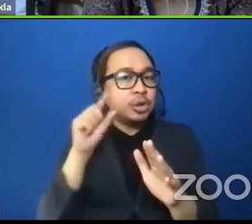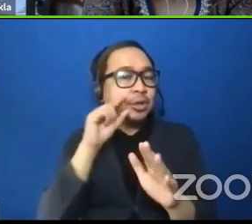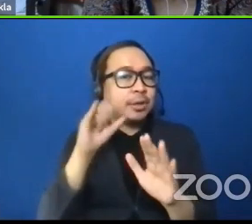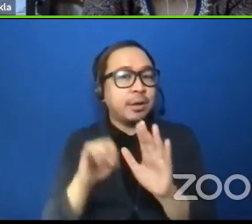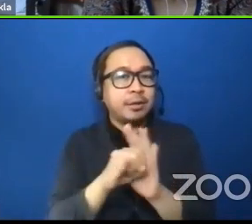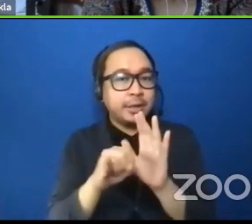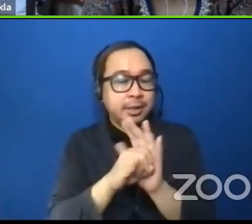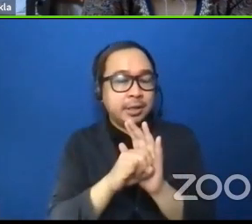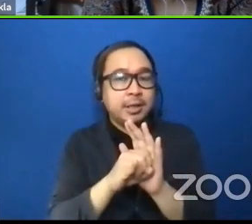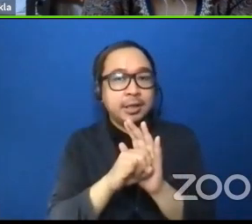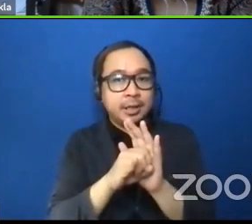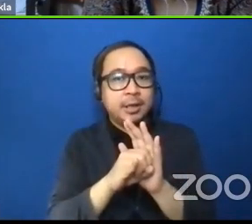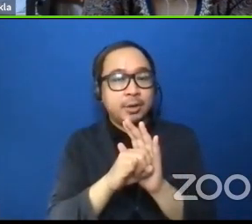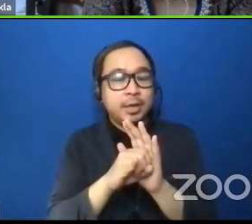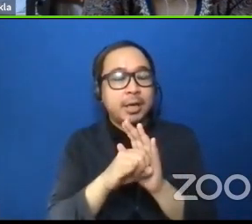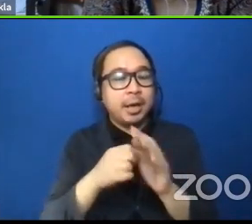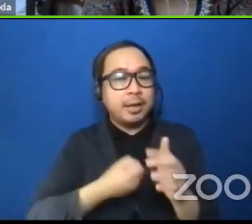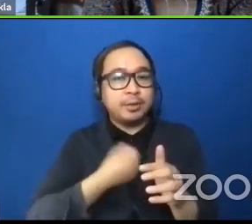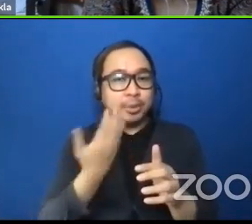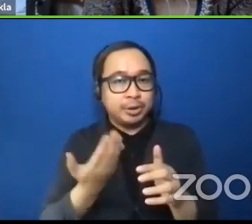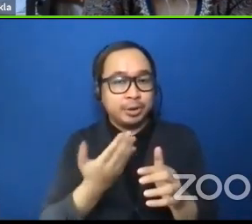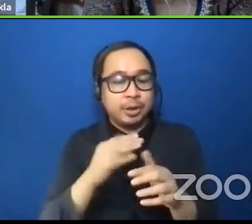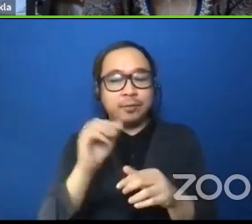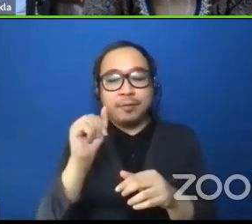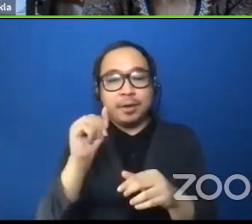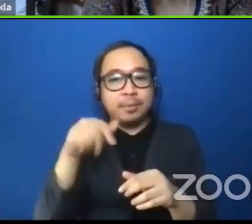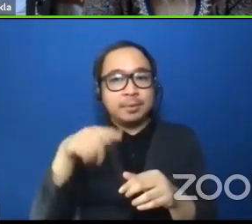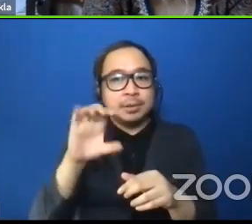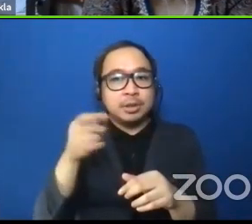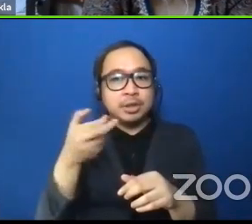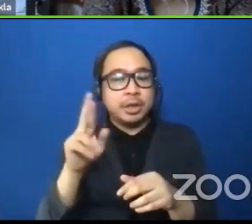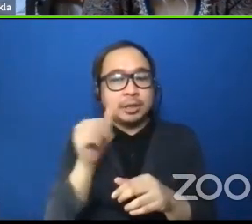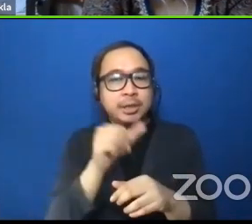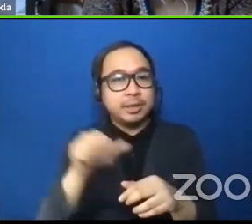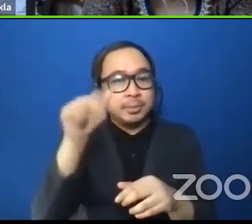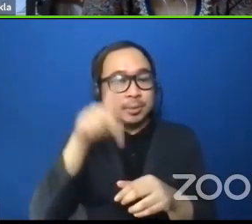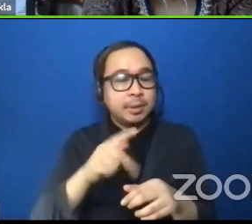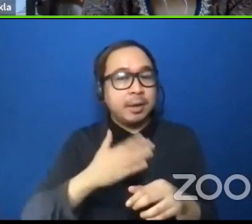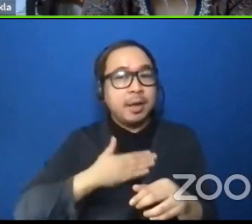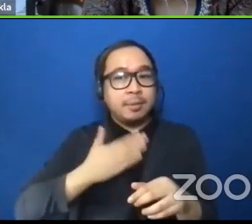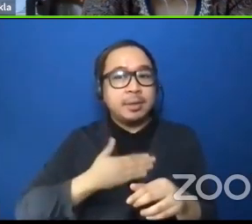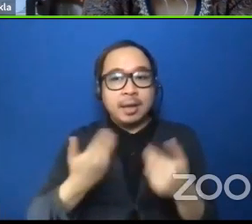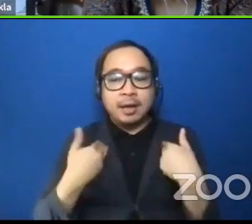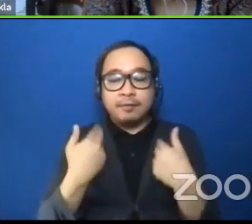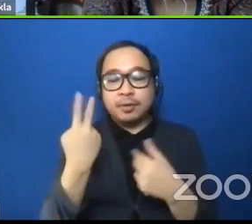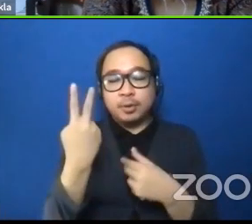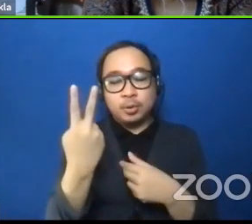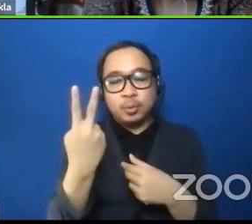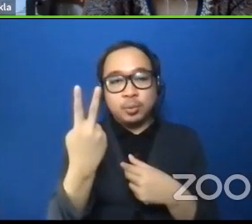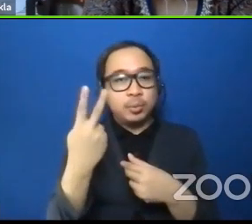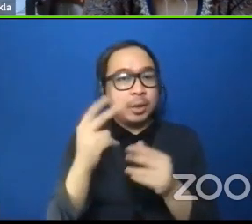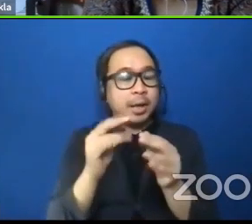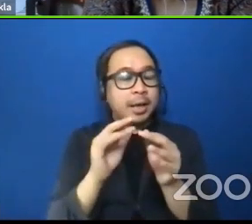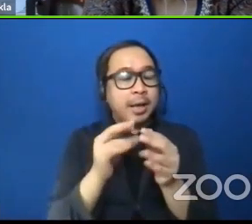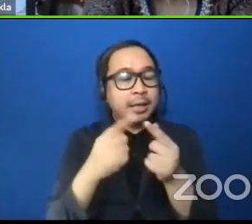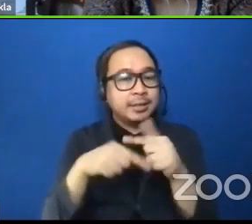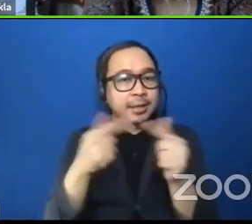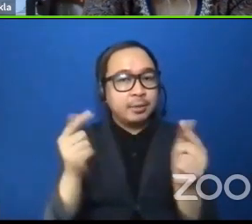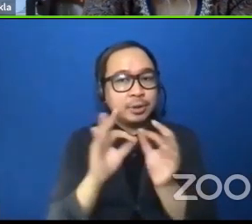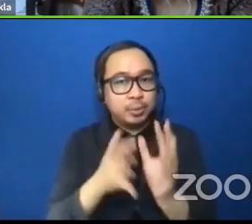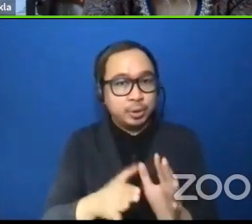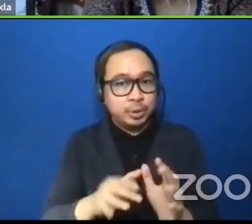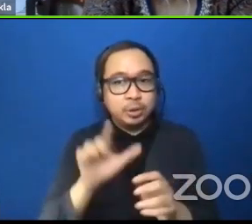Pacific. I'm also happy to share that we have two sign language interpreters for the session, Lucy Lim and